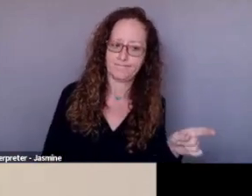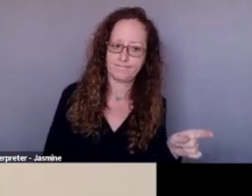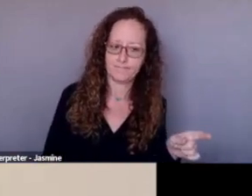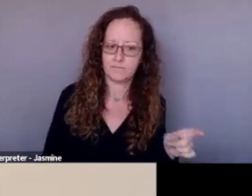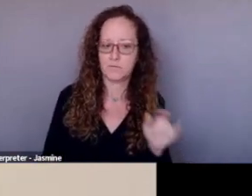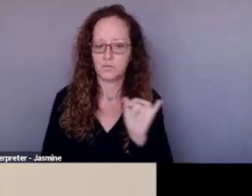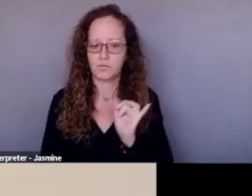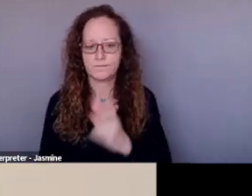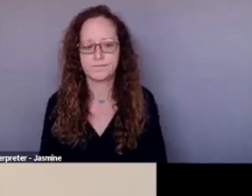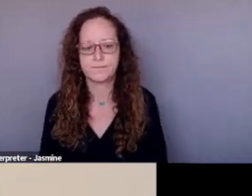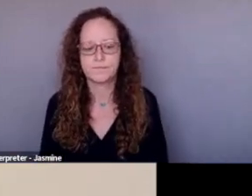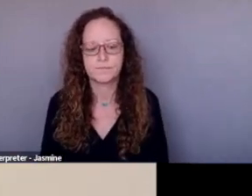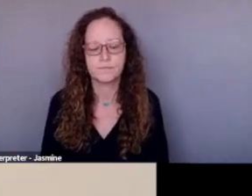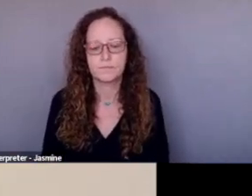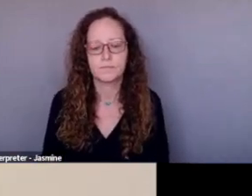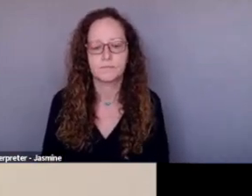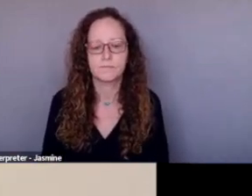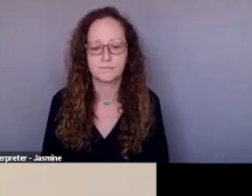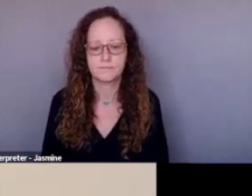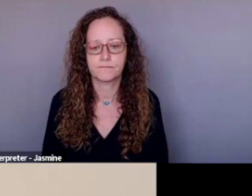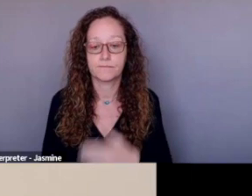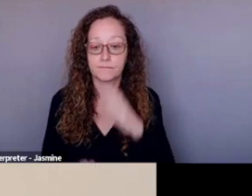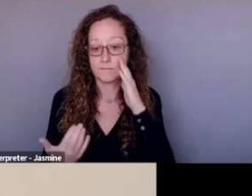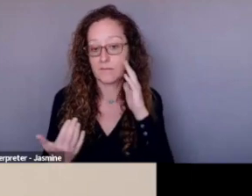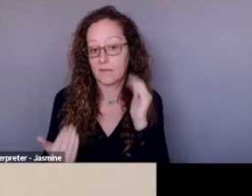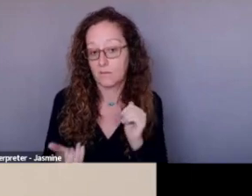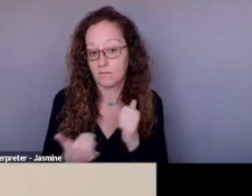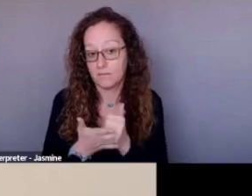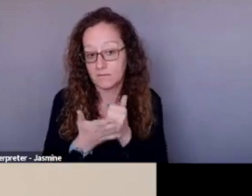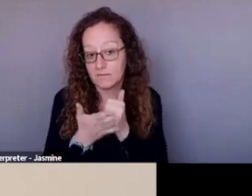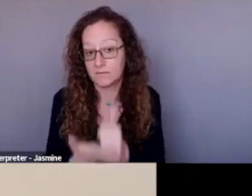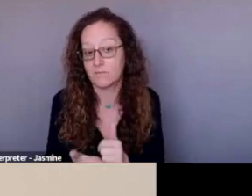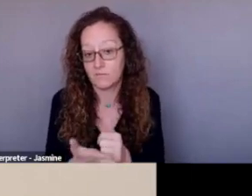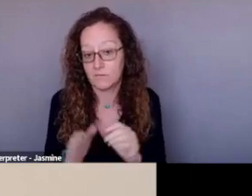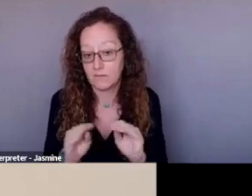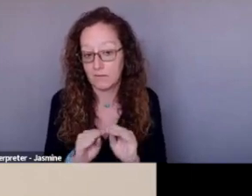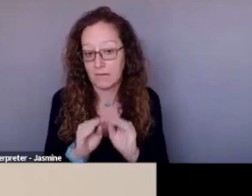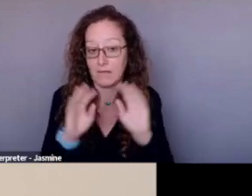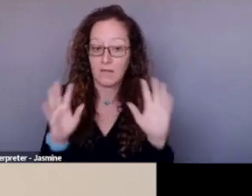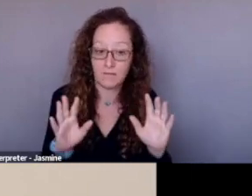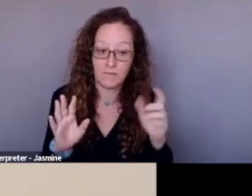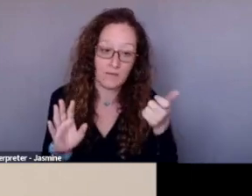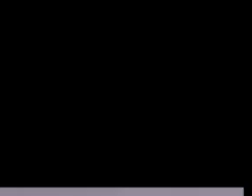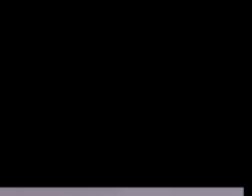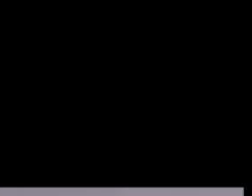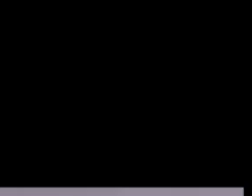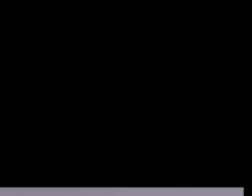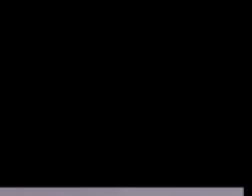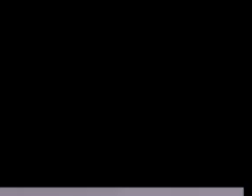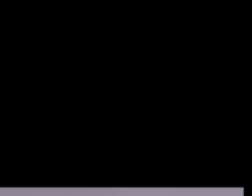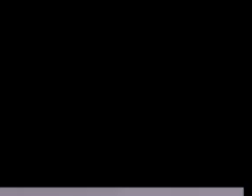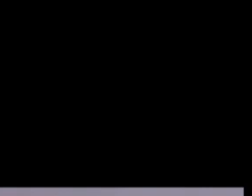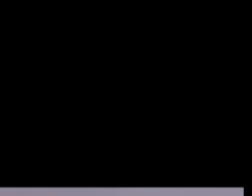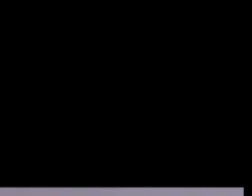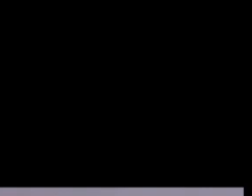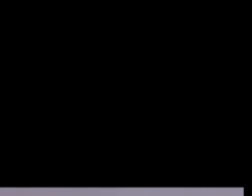of those worlds. So I hope that was helpful and clarified things a little bit more.